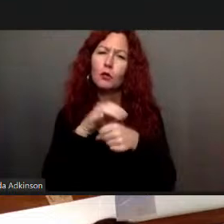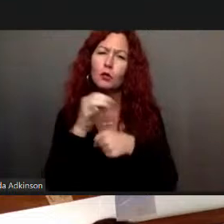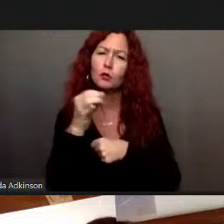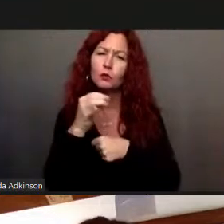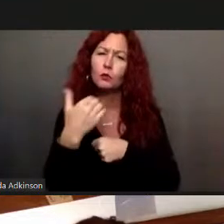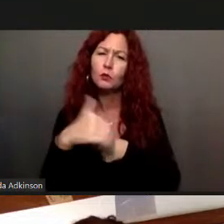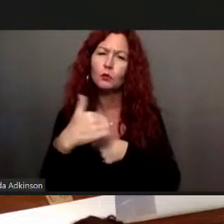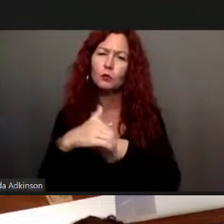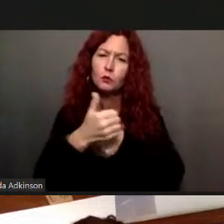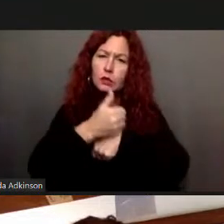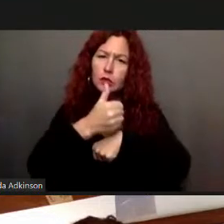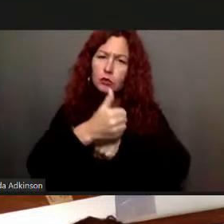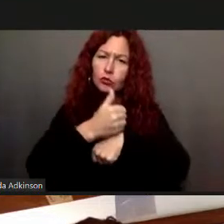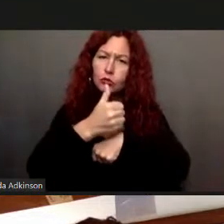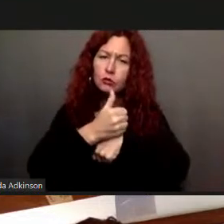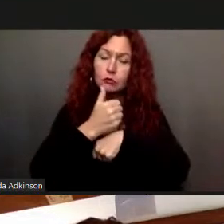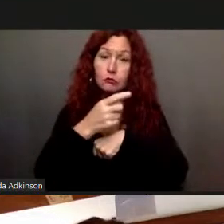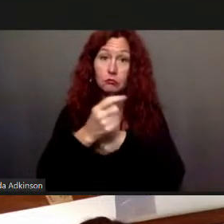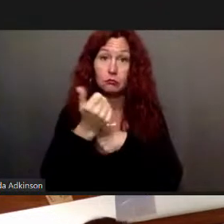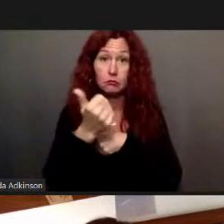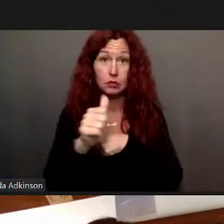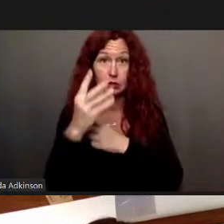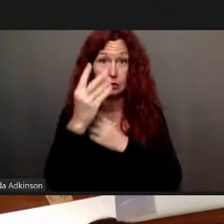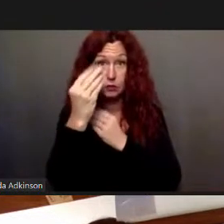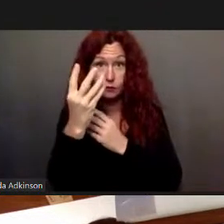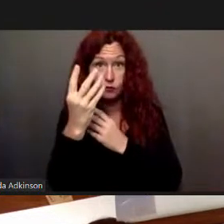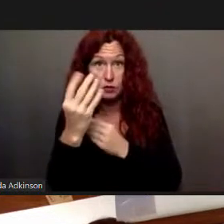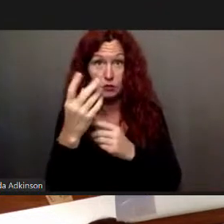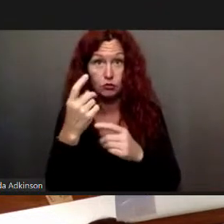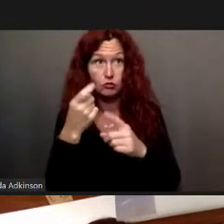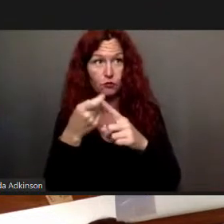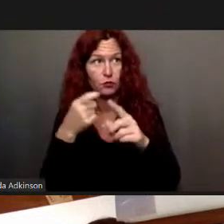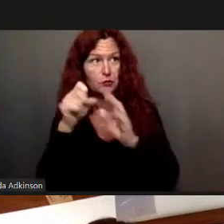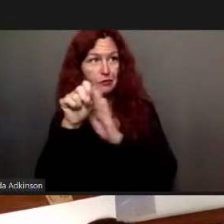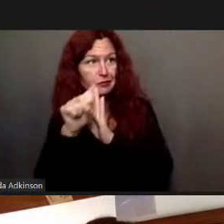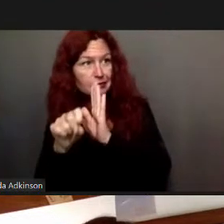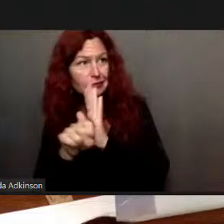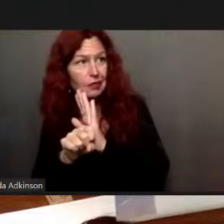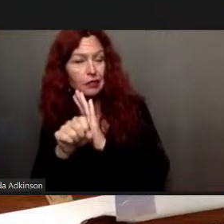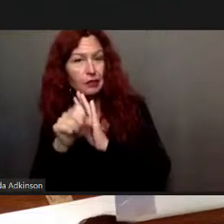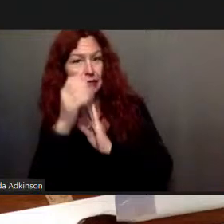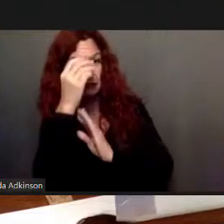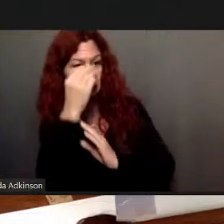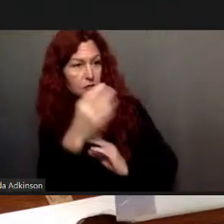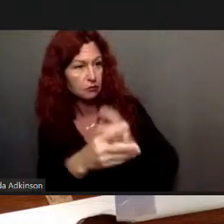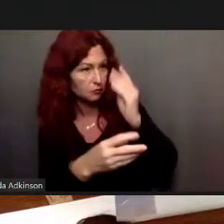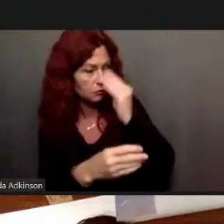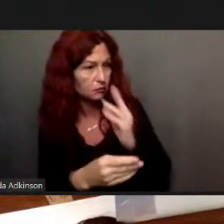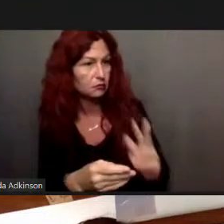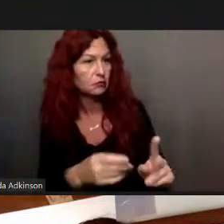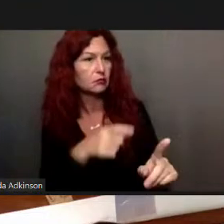the contact tracing reports from the state as to where the problems are and sort of where they're coming from?